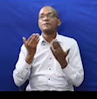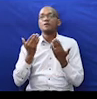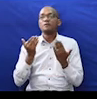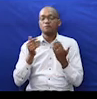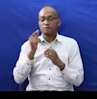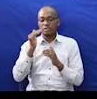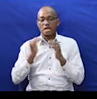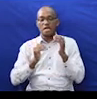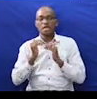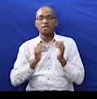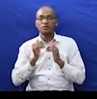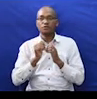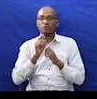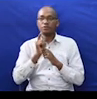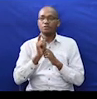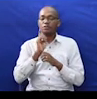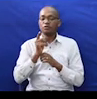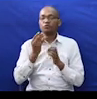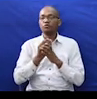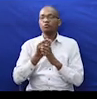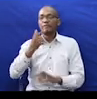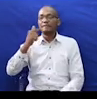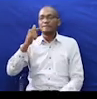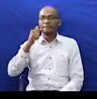ratios is equal to, let us say, T,